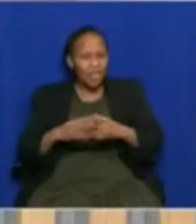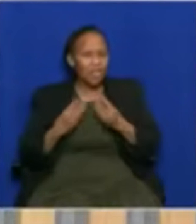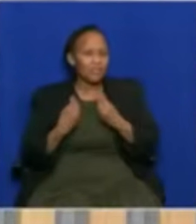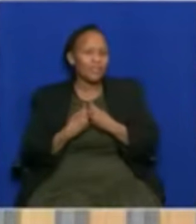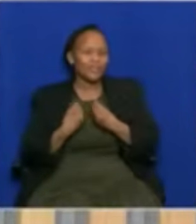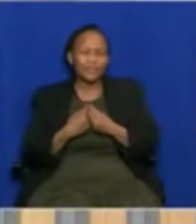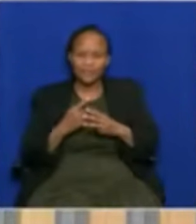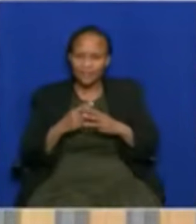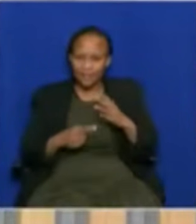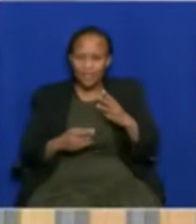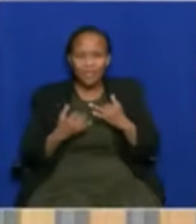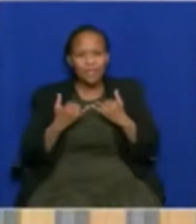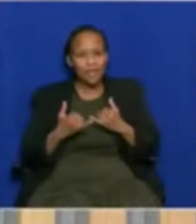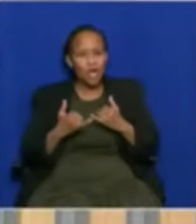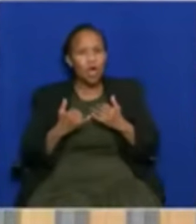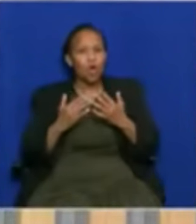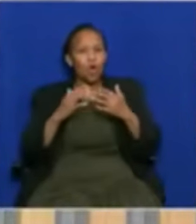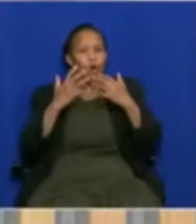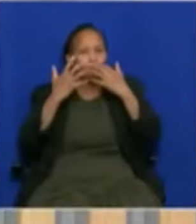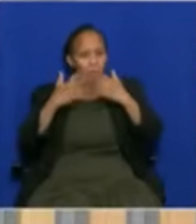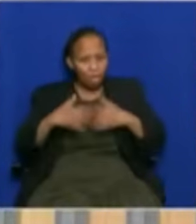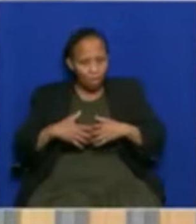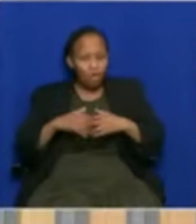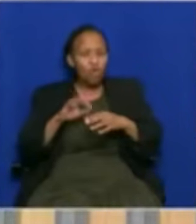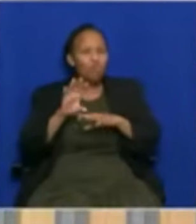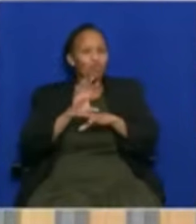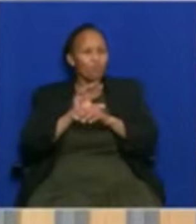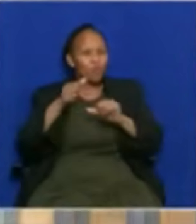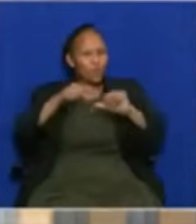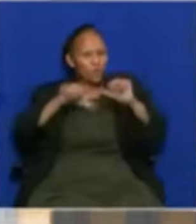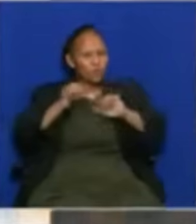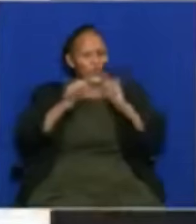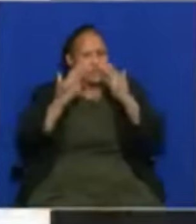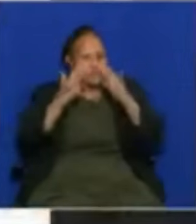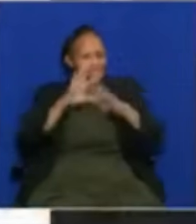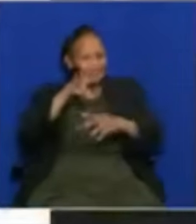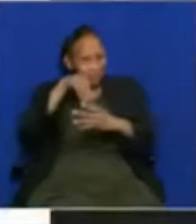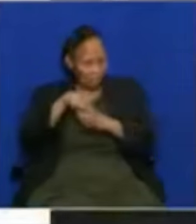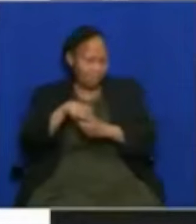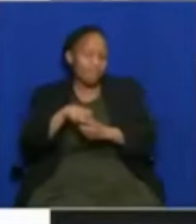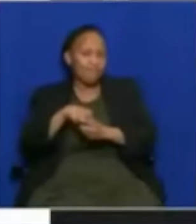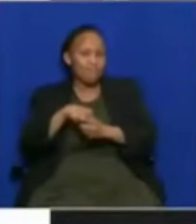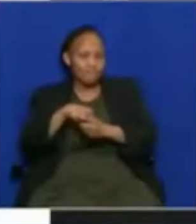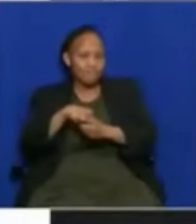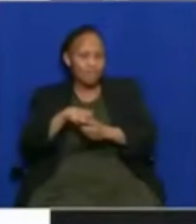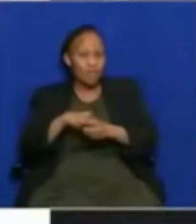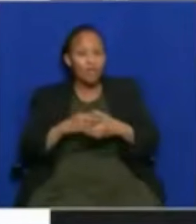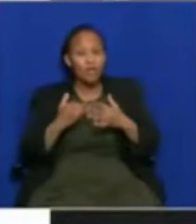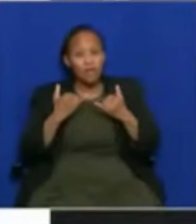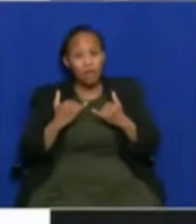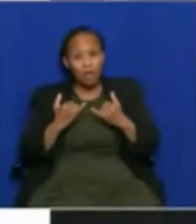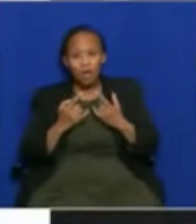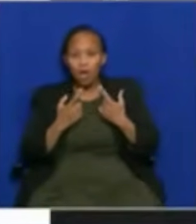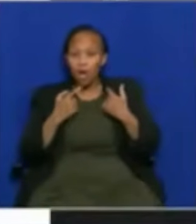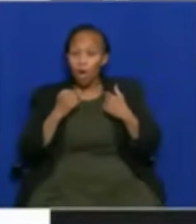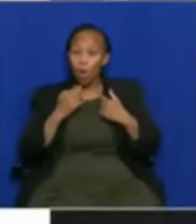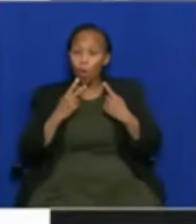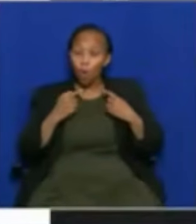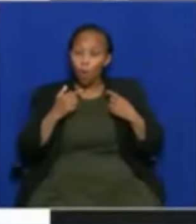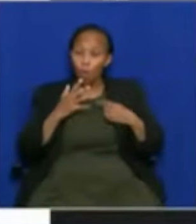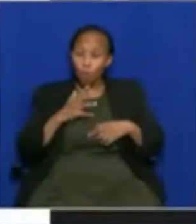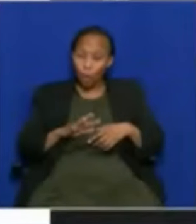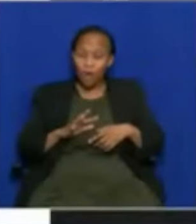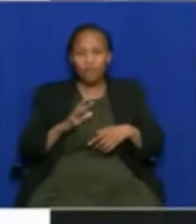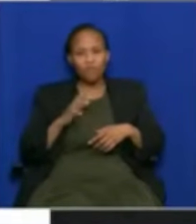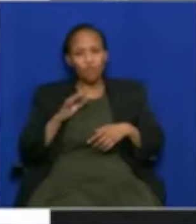thing comes from, that, what we are looking for here is not a career policeman. What we are looking for is